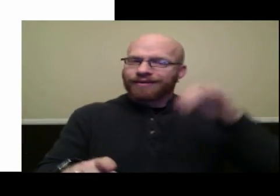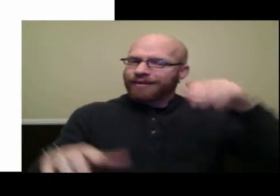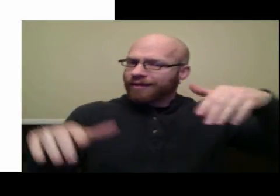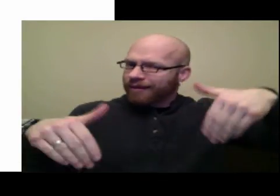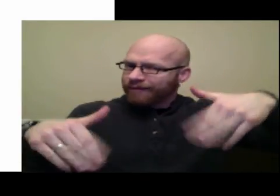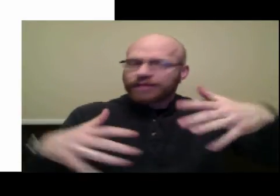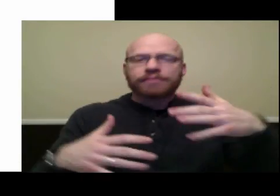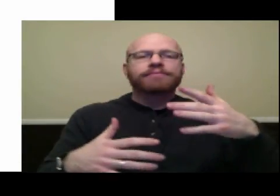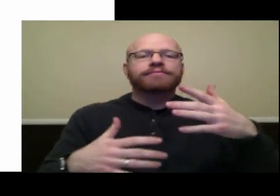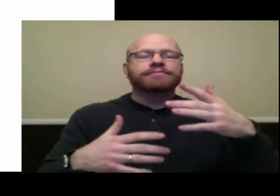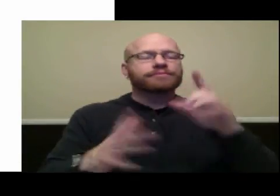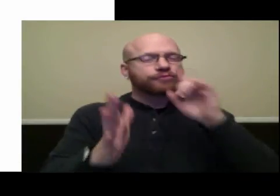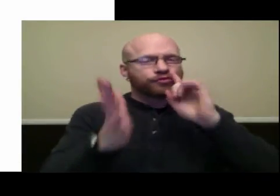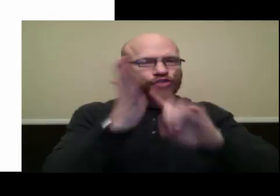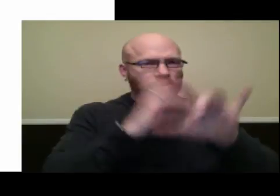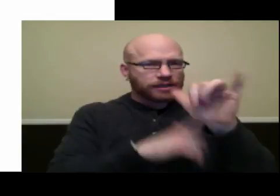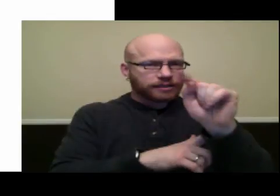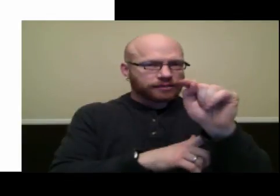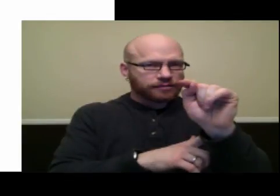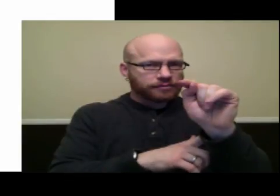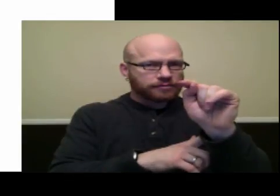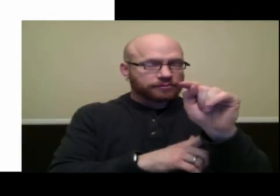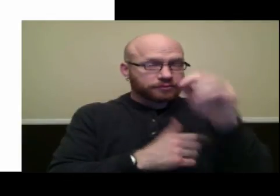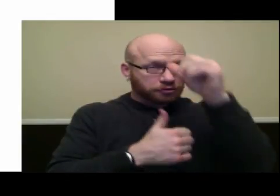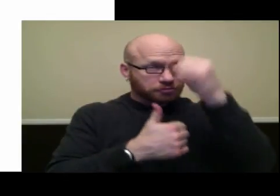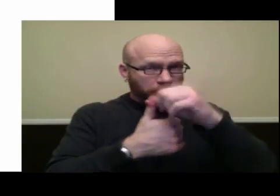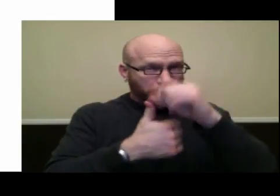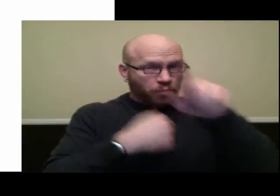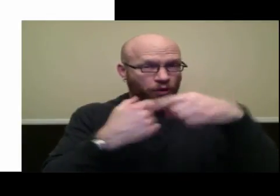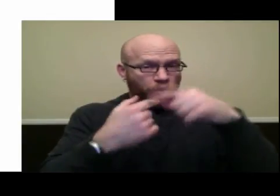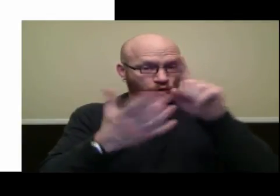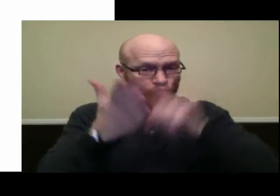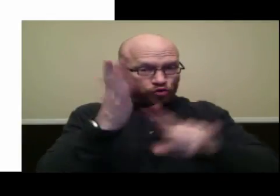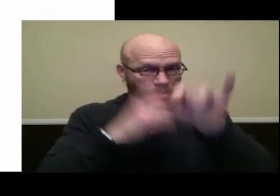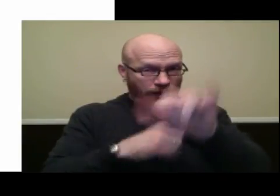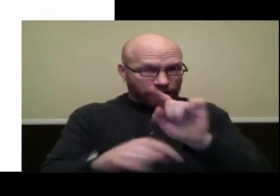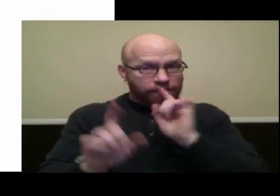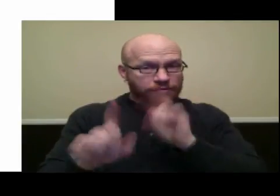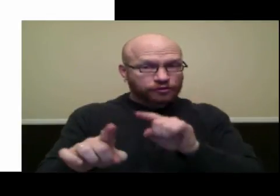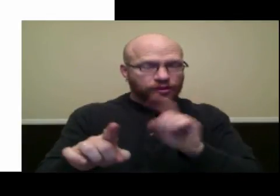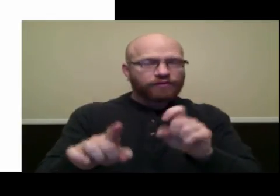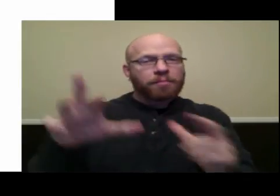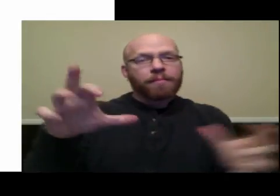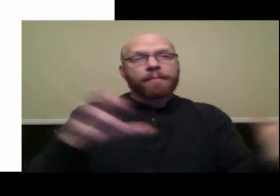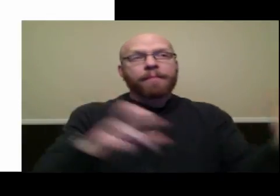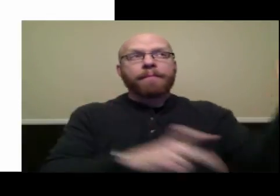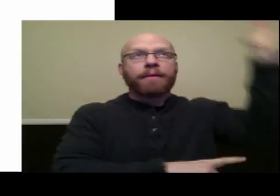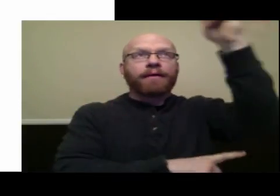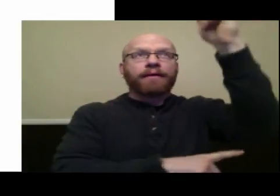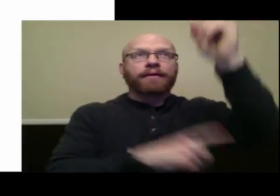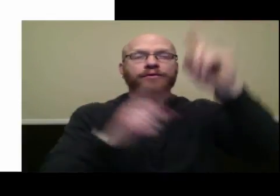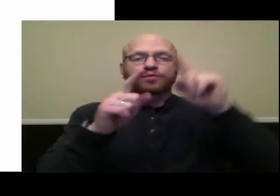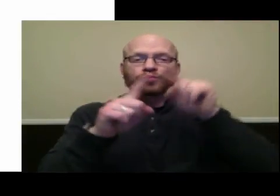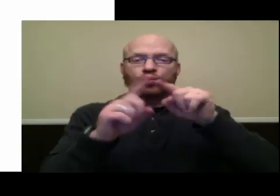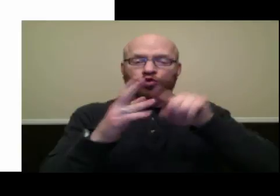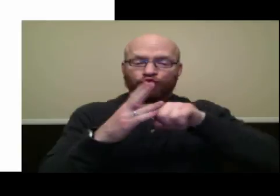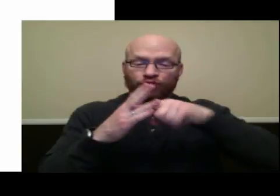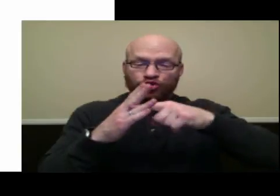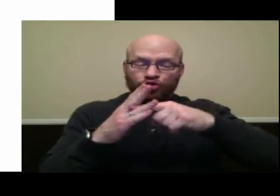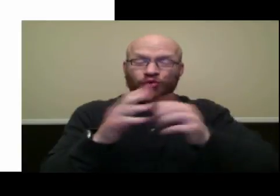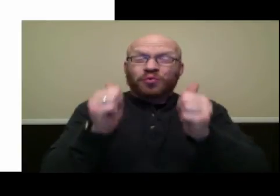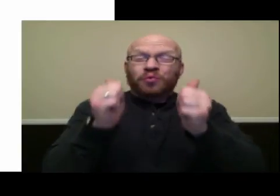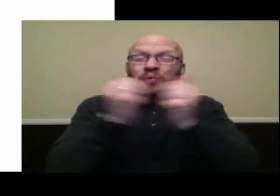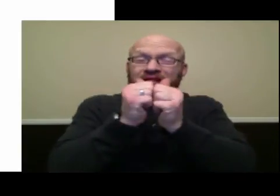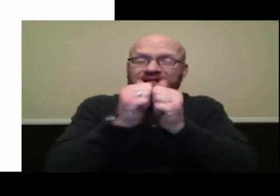confirmed. We have to check the answer. Now when you check an answer, you have to go back into the original equation.